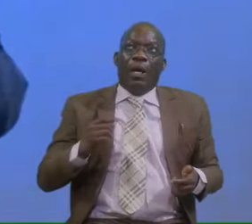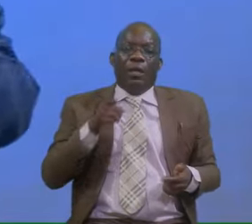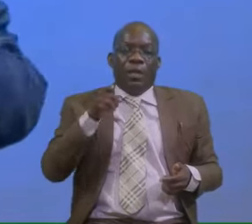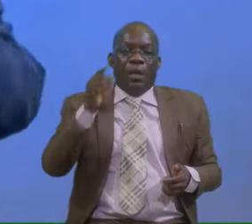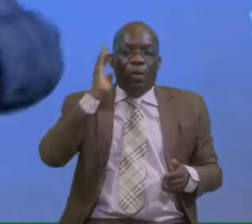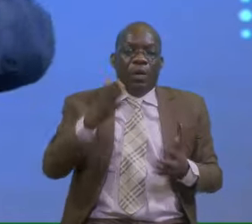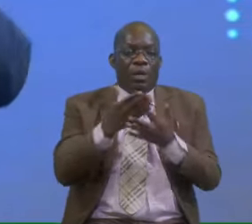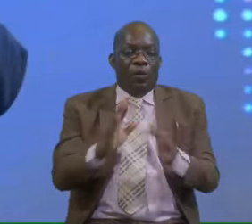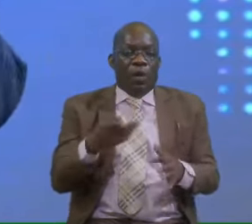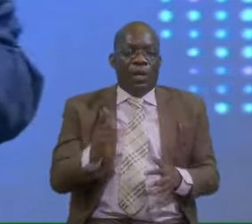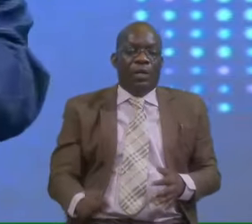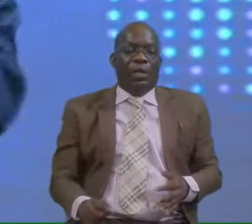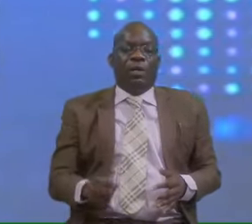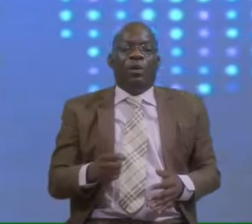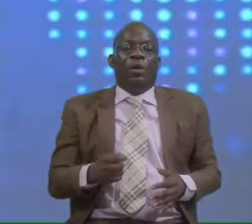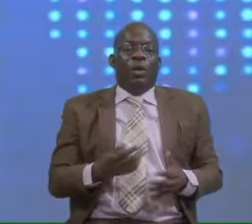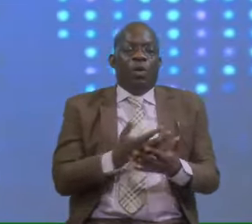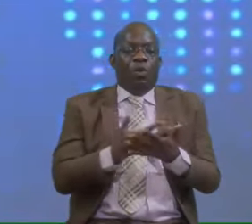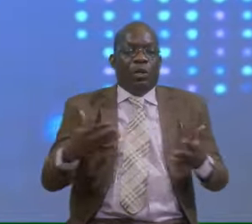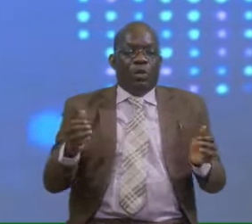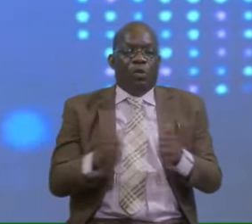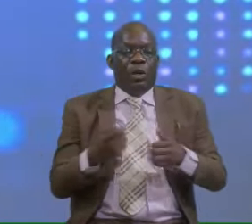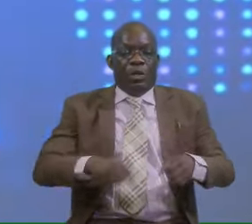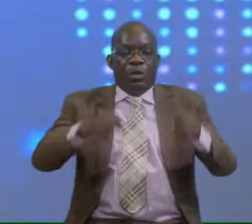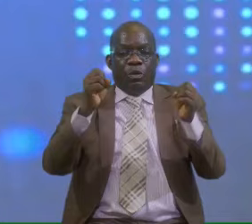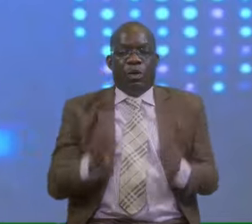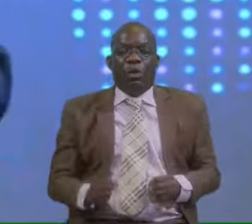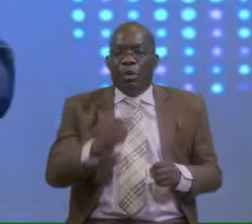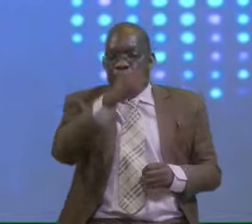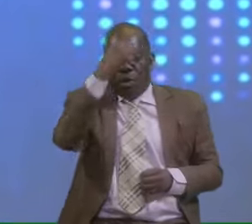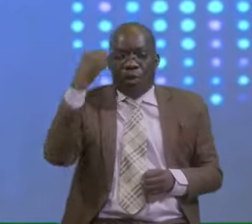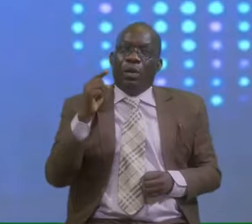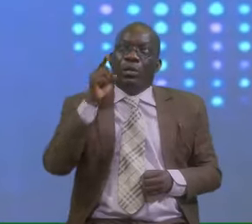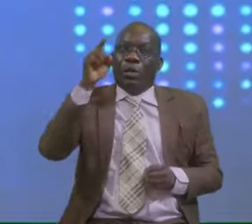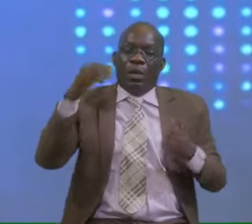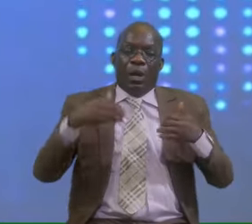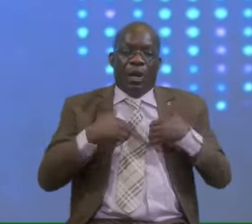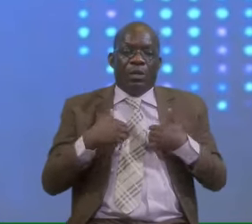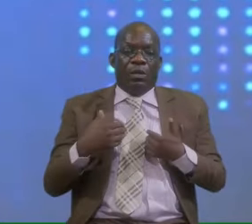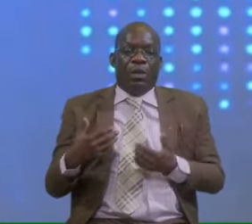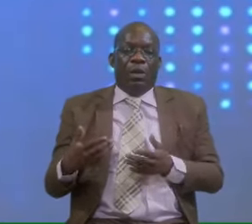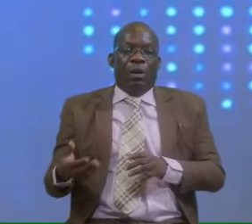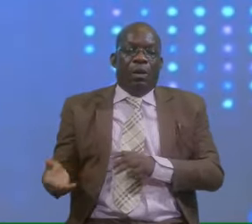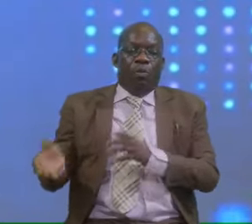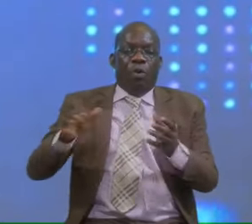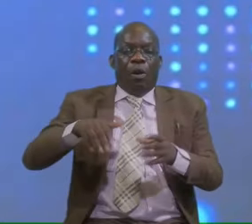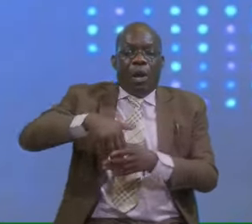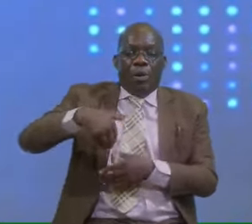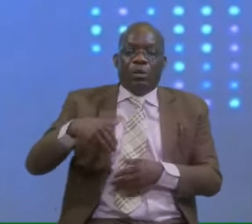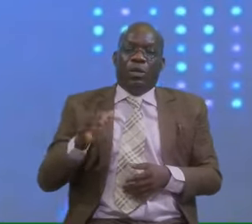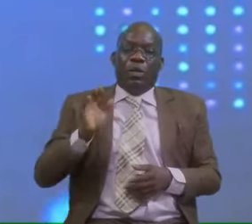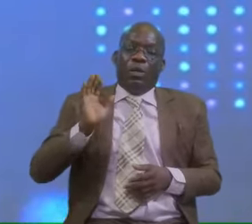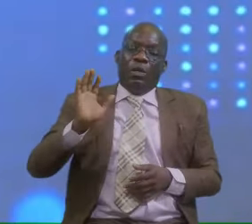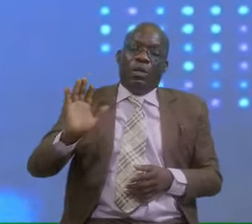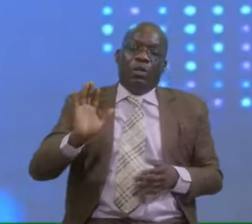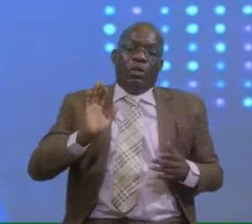spoil with the strong, because he has poured out his soul into